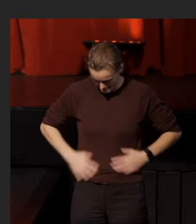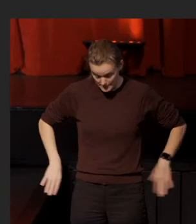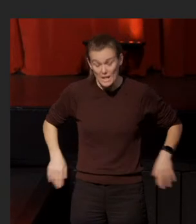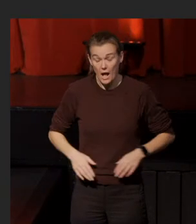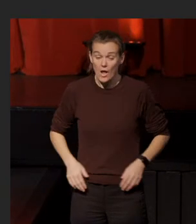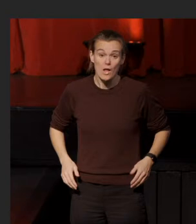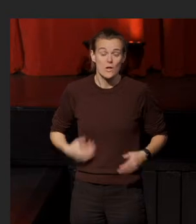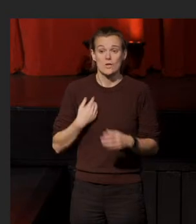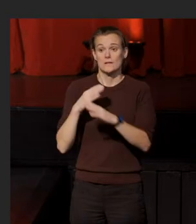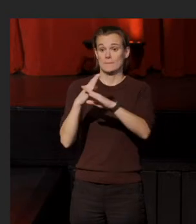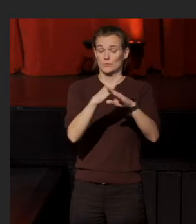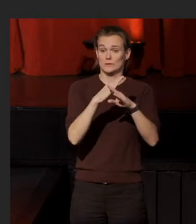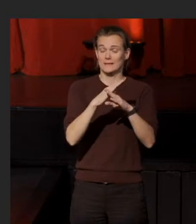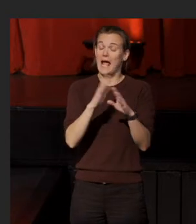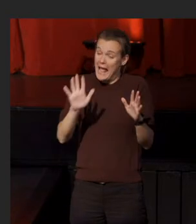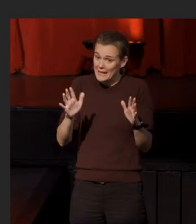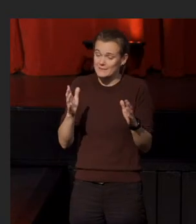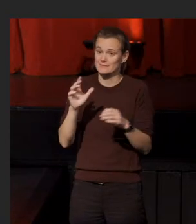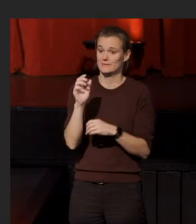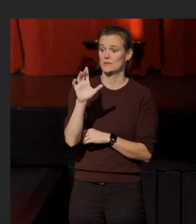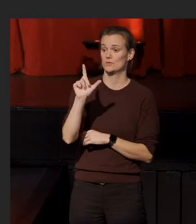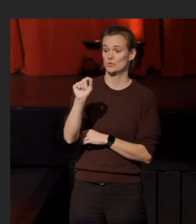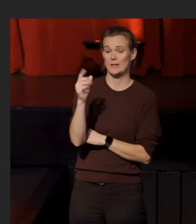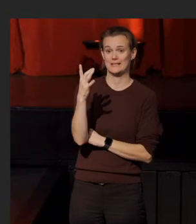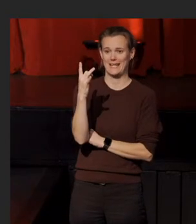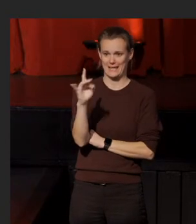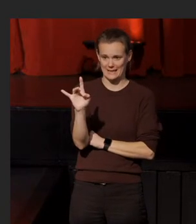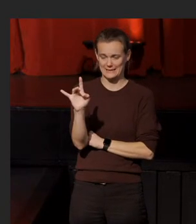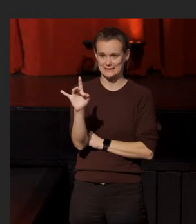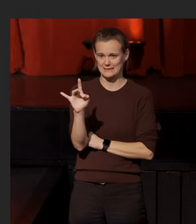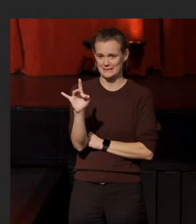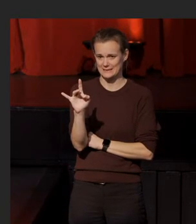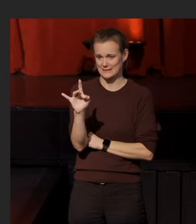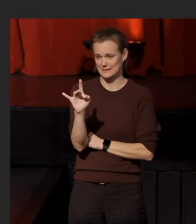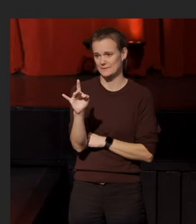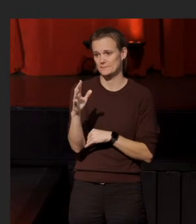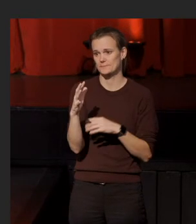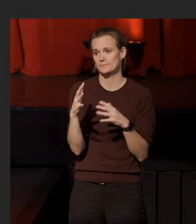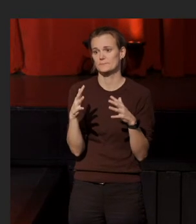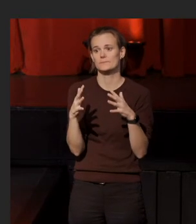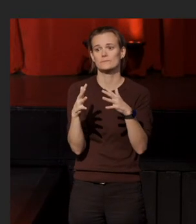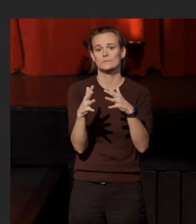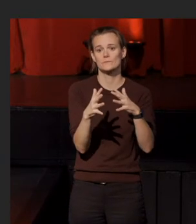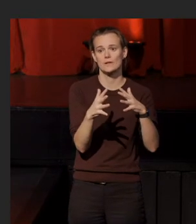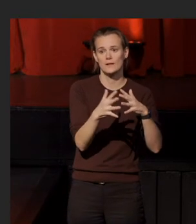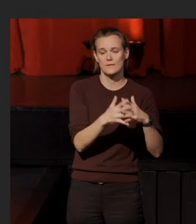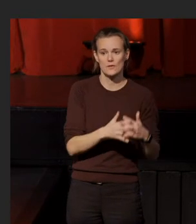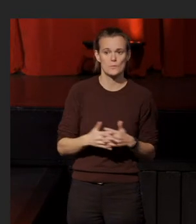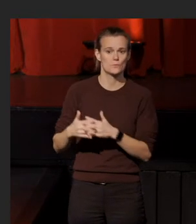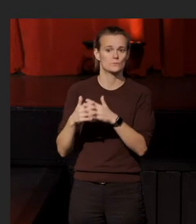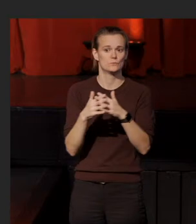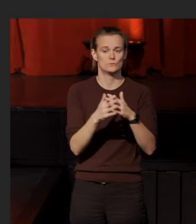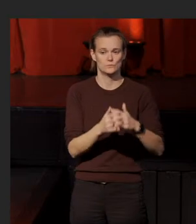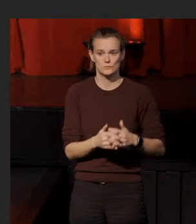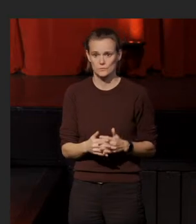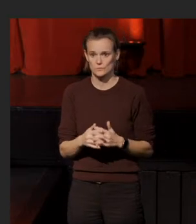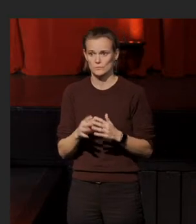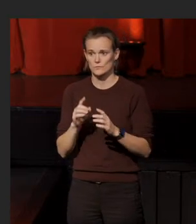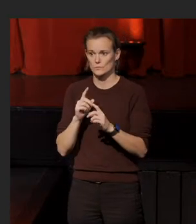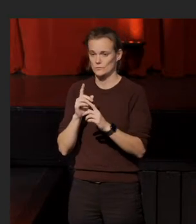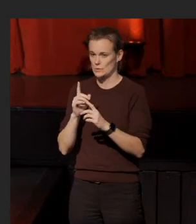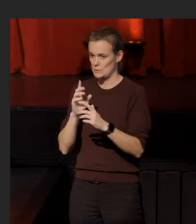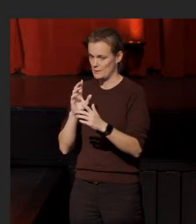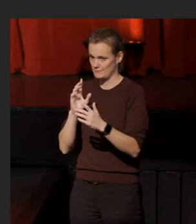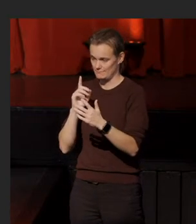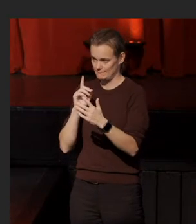I think also in 2018, the United States hacked back against the Russian infrastructure in order to shut it down